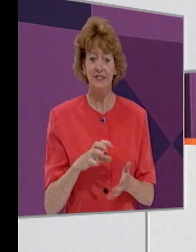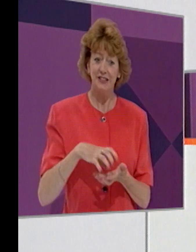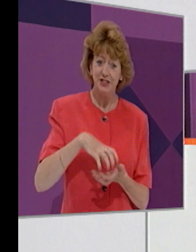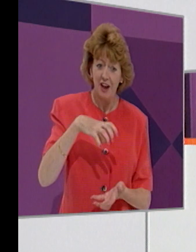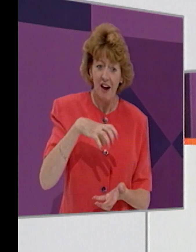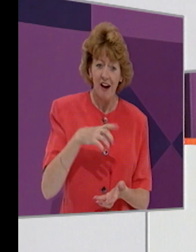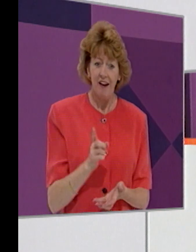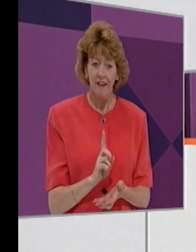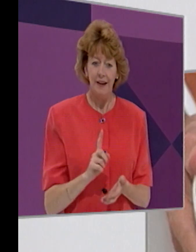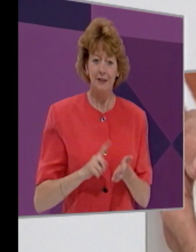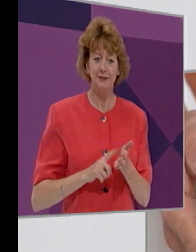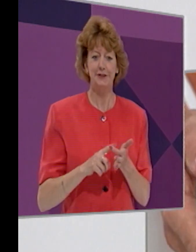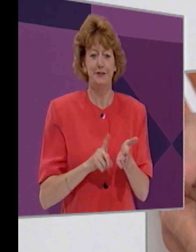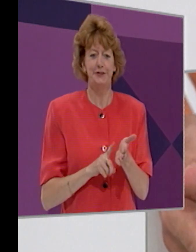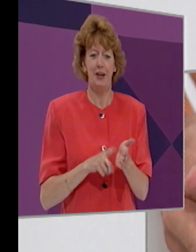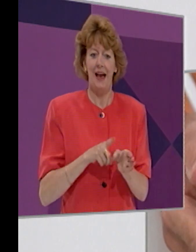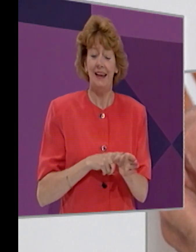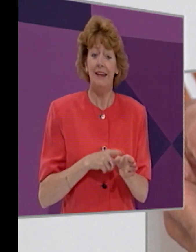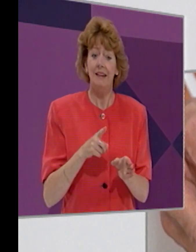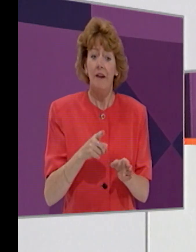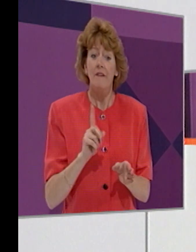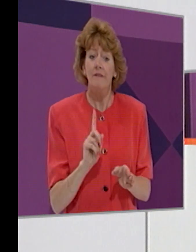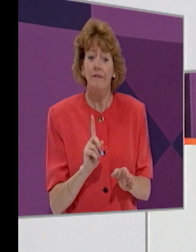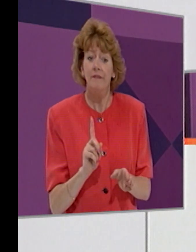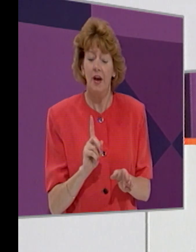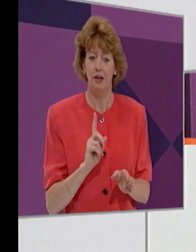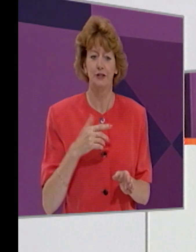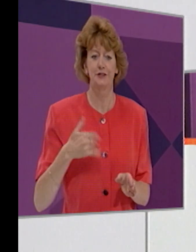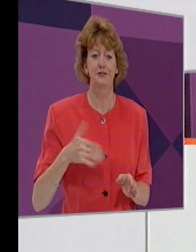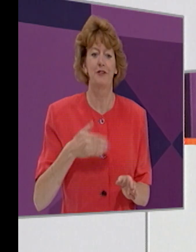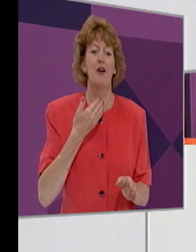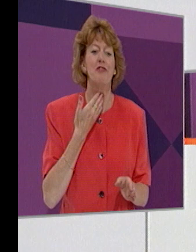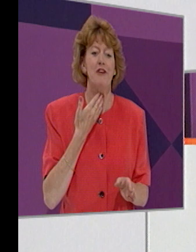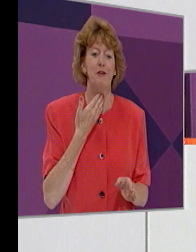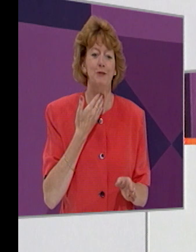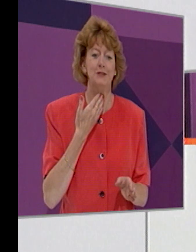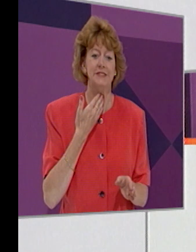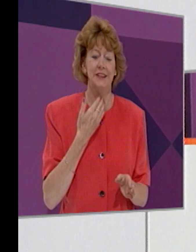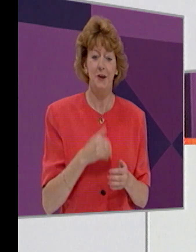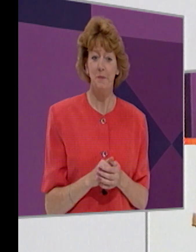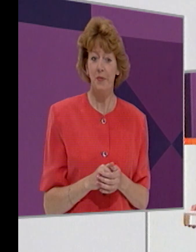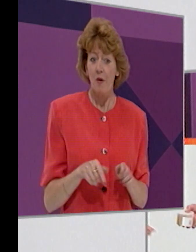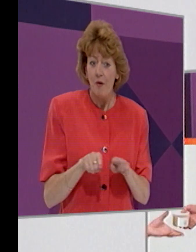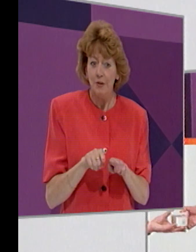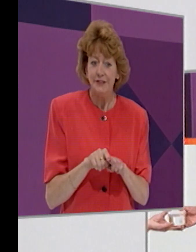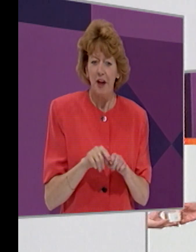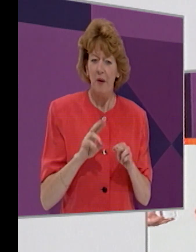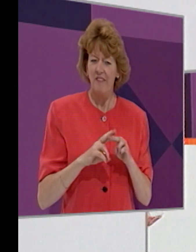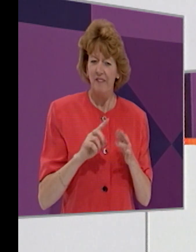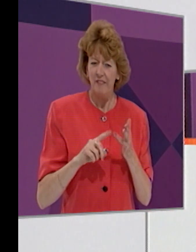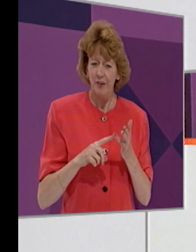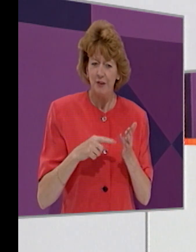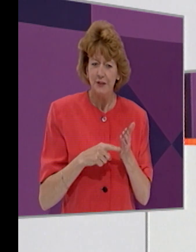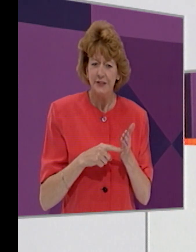carrageene jelly made from seaweed, and, of course, that becomes a drink to soothe a sore throat, so we'll certainly need some of